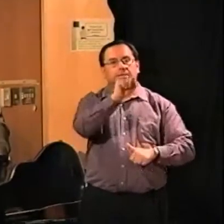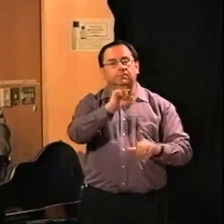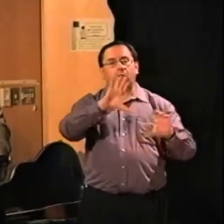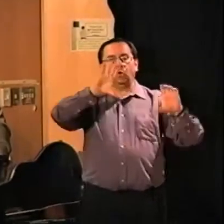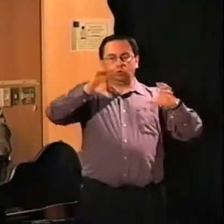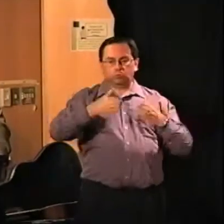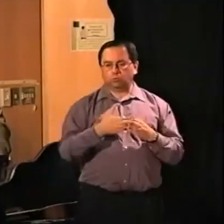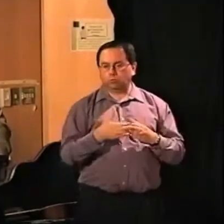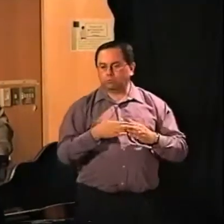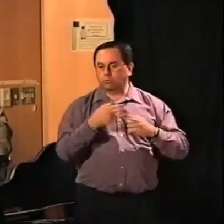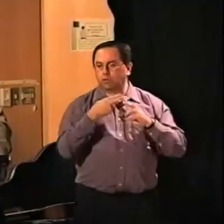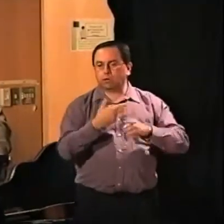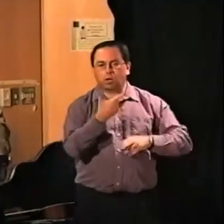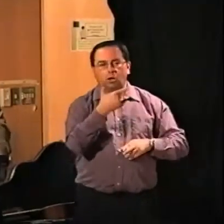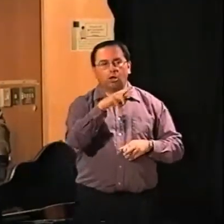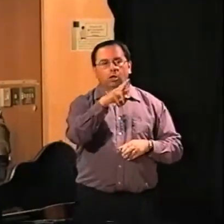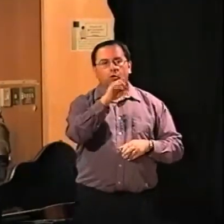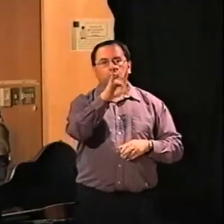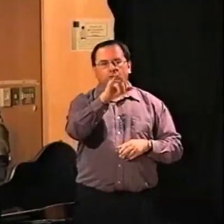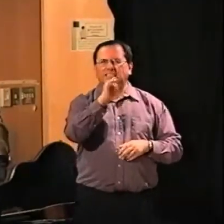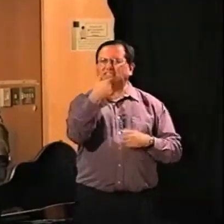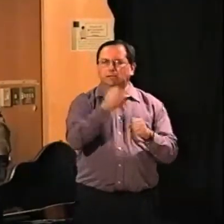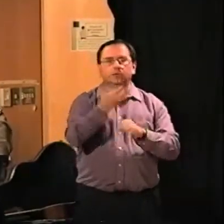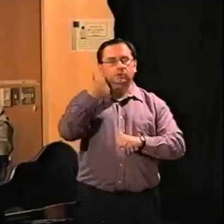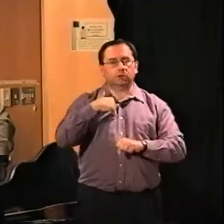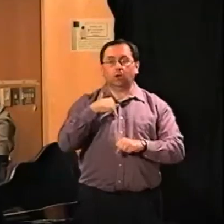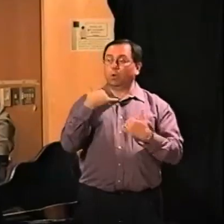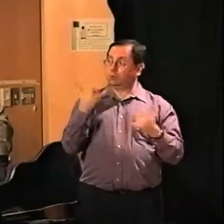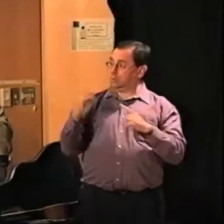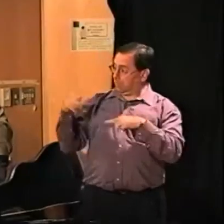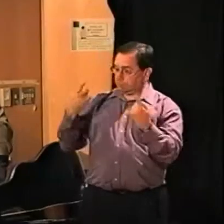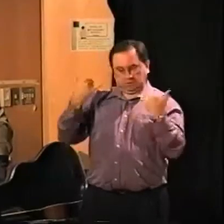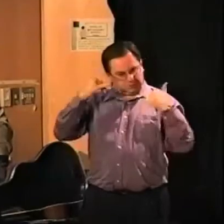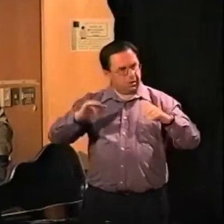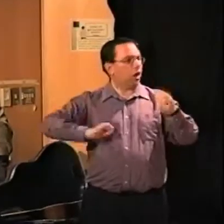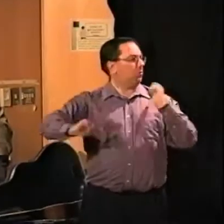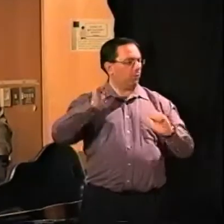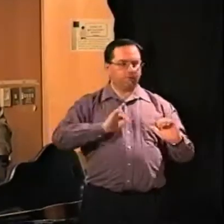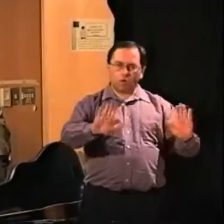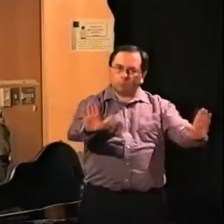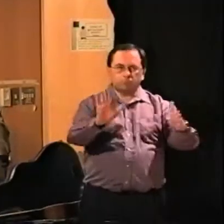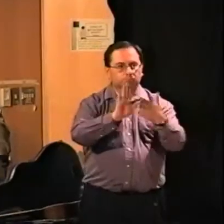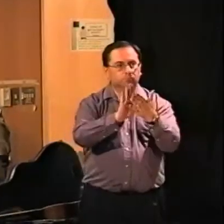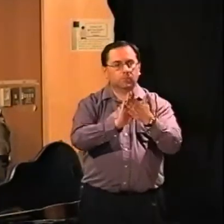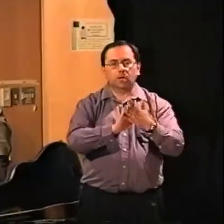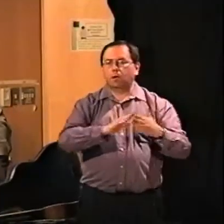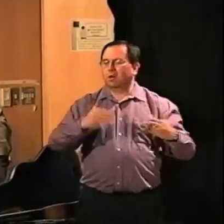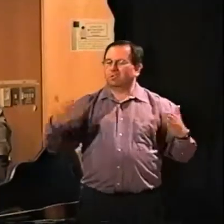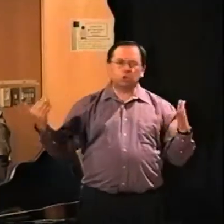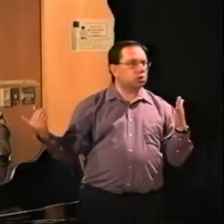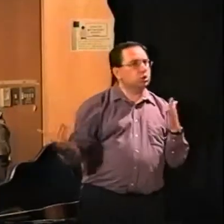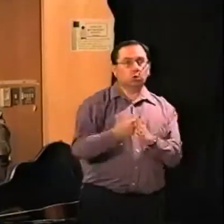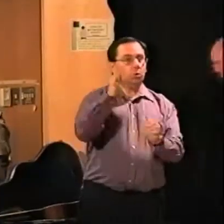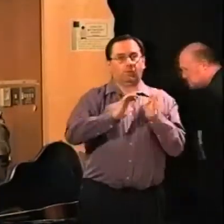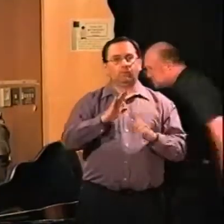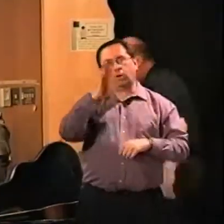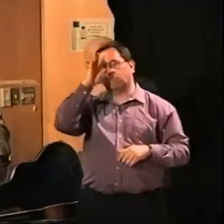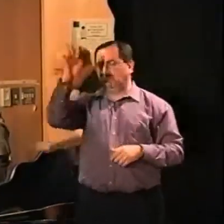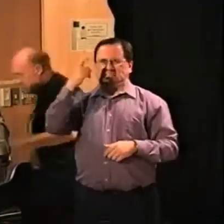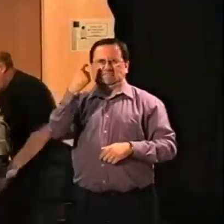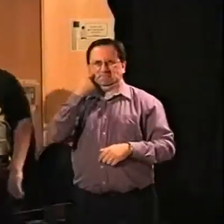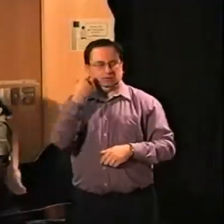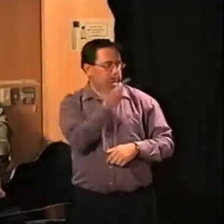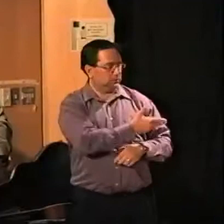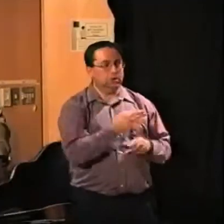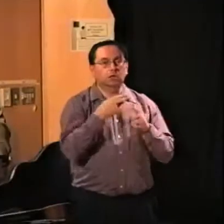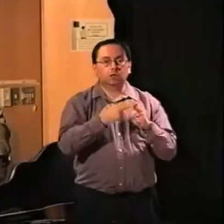10 years ago. Very fortunately for us, a decade later, she's still going strong. This is a whole new piece she's created tonight. It's called